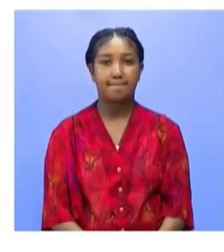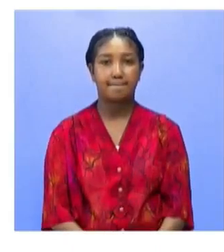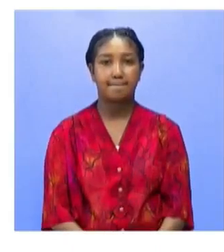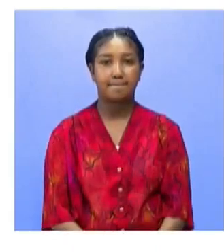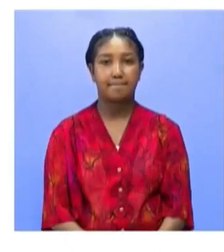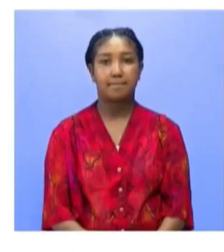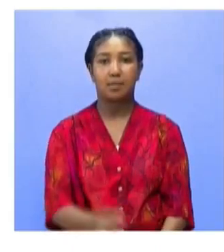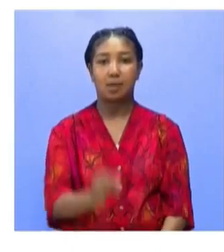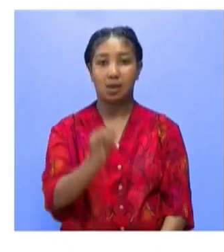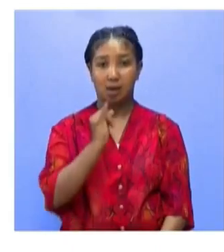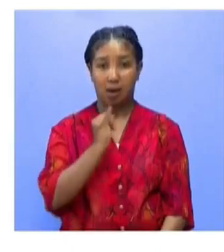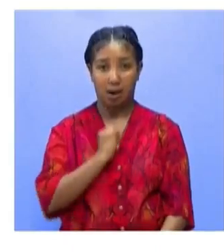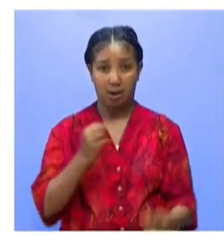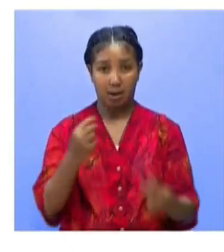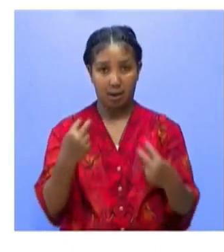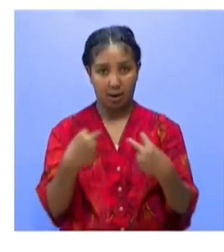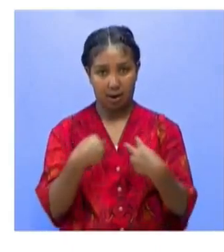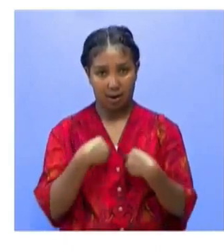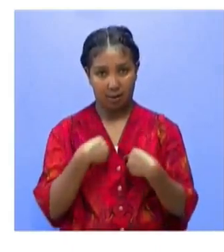I have